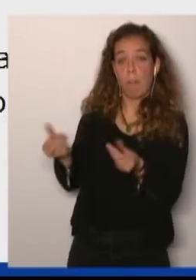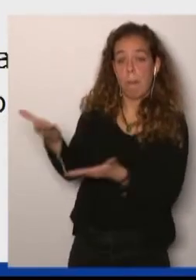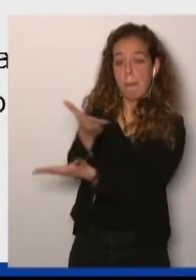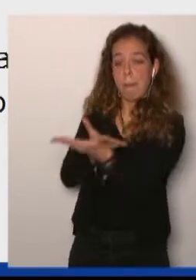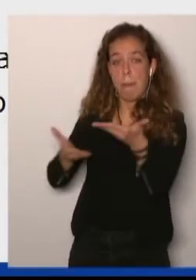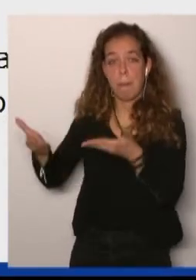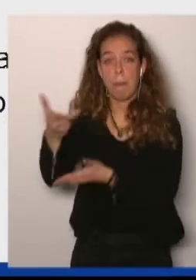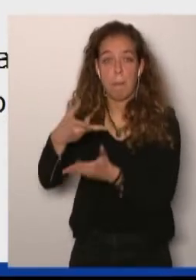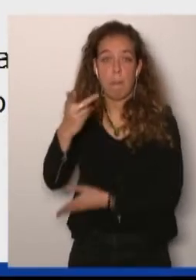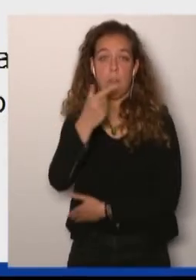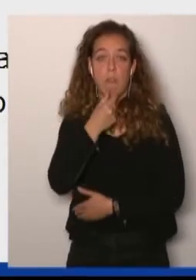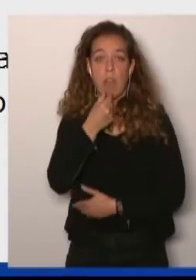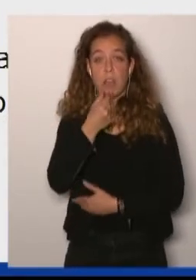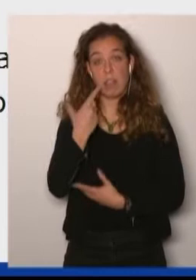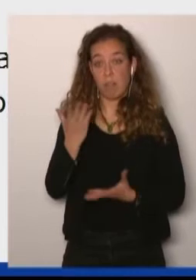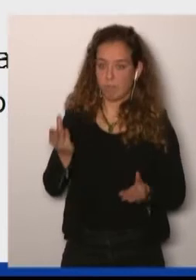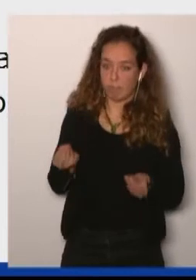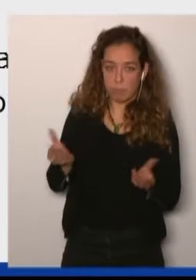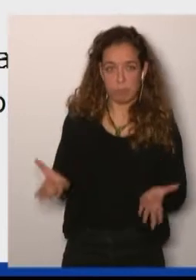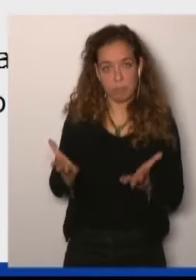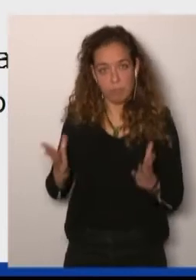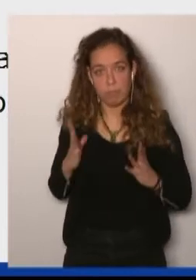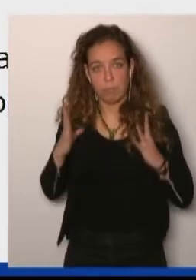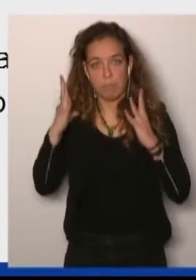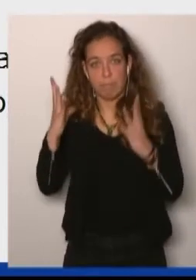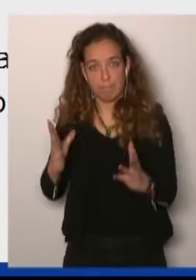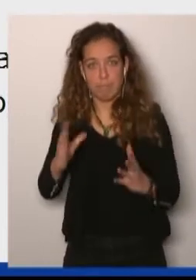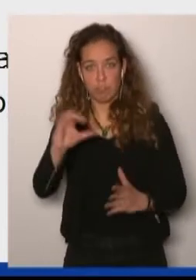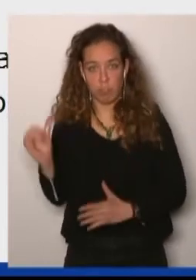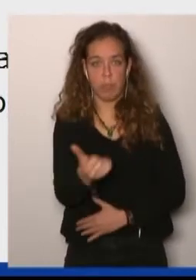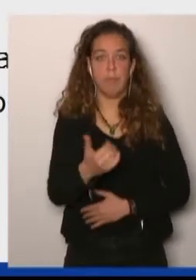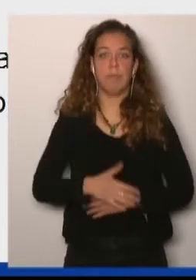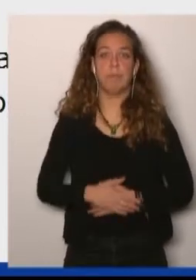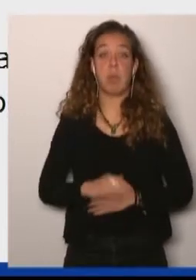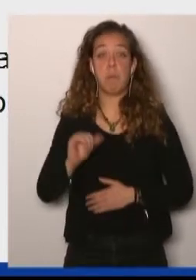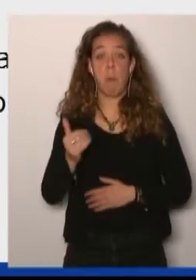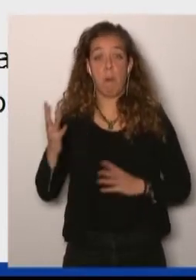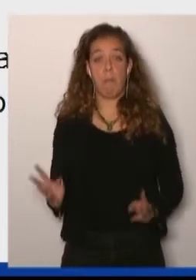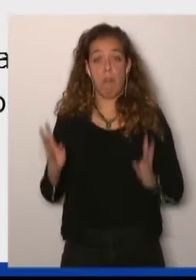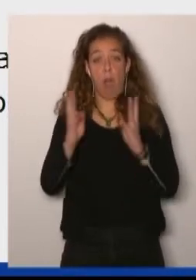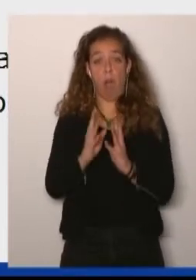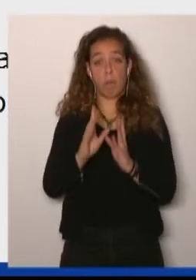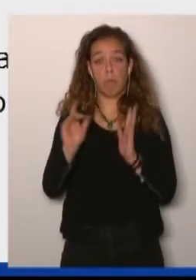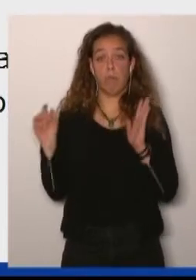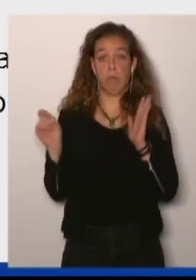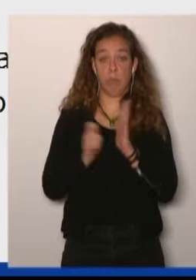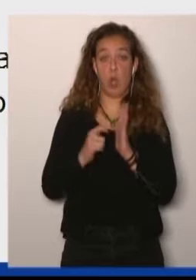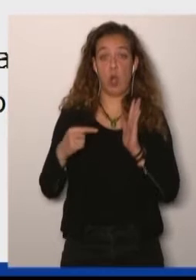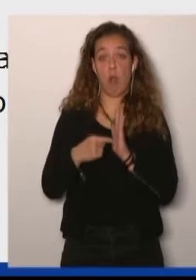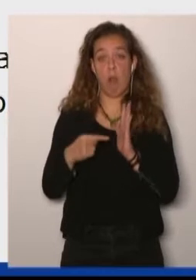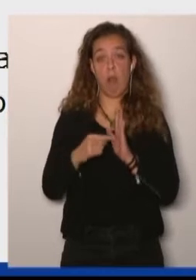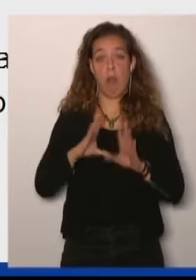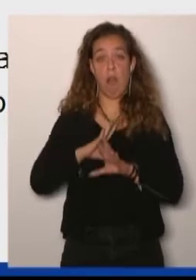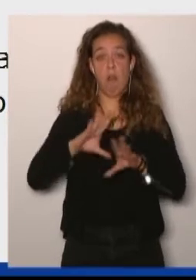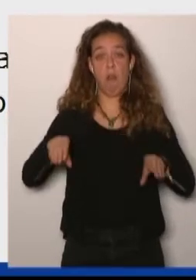the agency. The first forum was held end of 2017, and we're now approaching an anniversary with its 10th meeting planned for October this